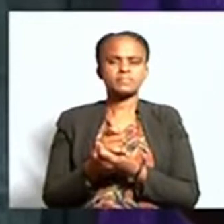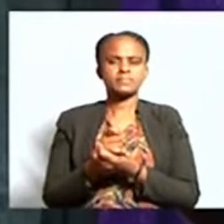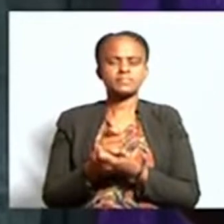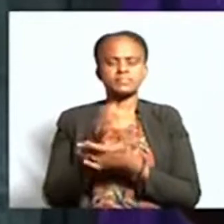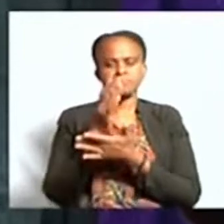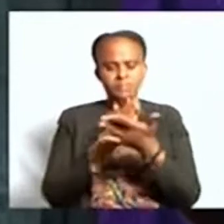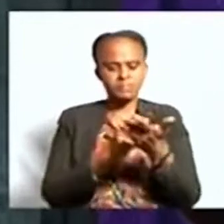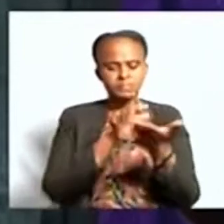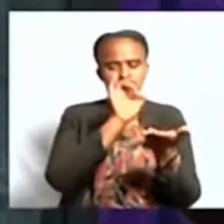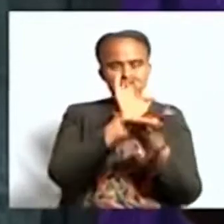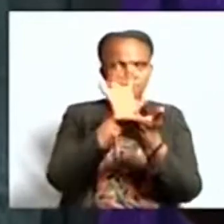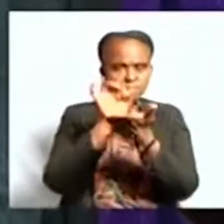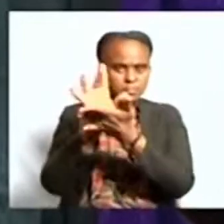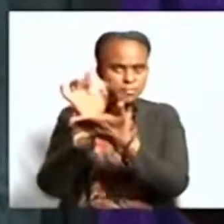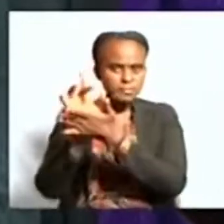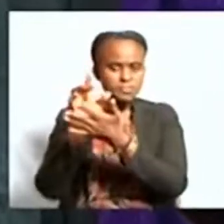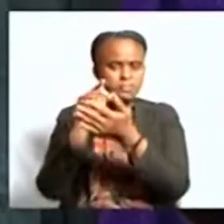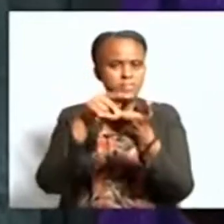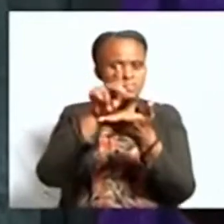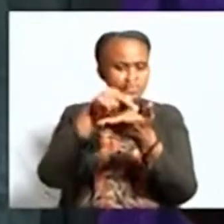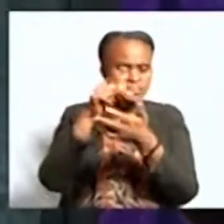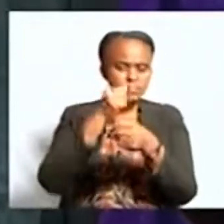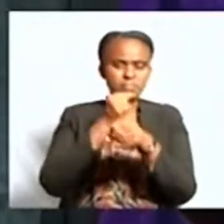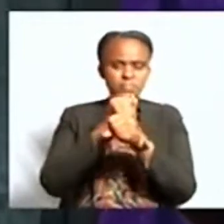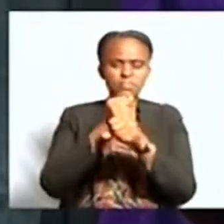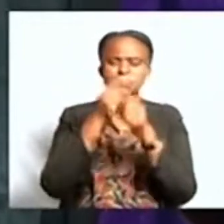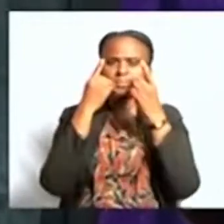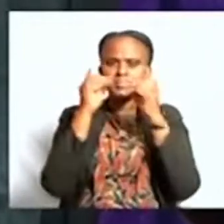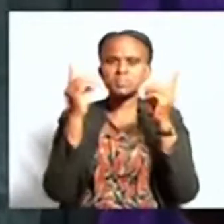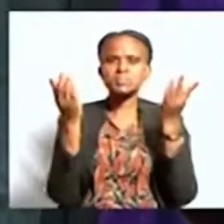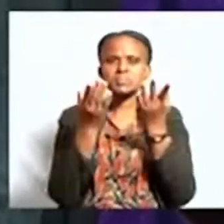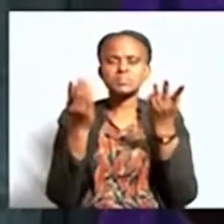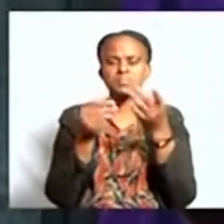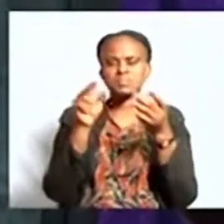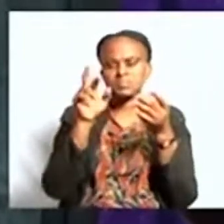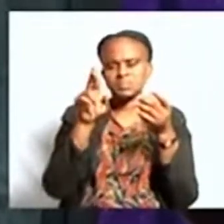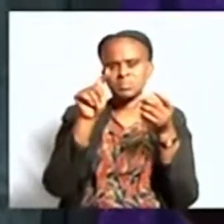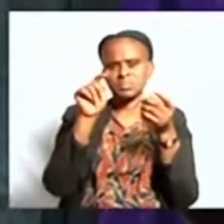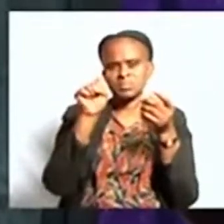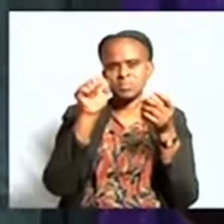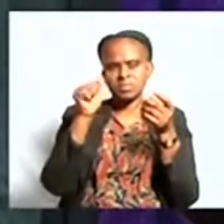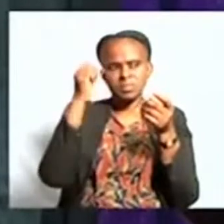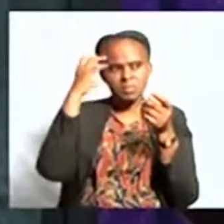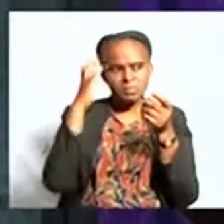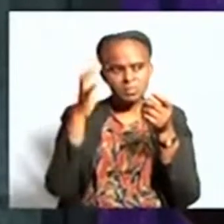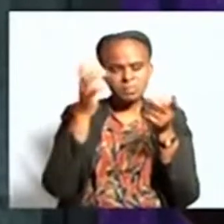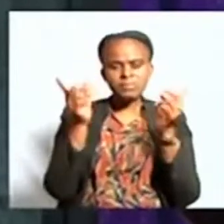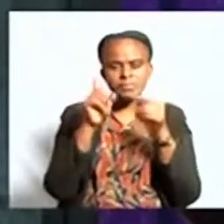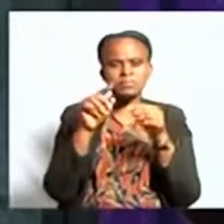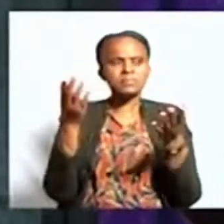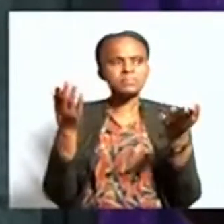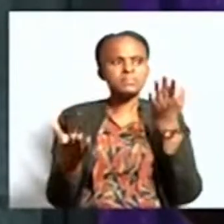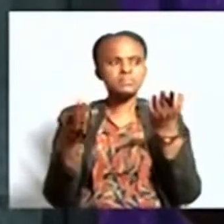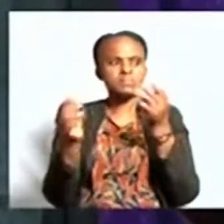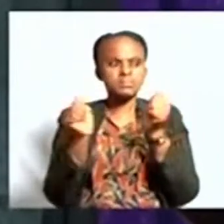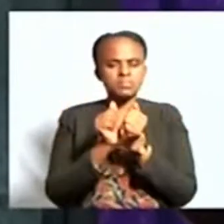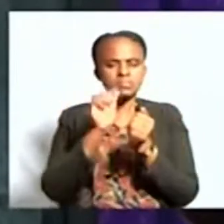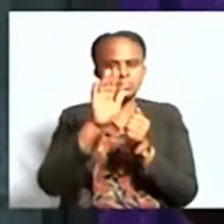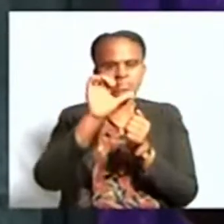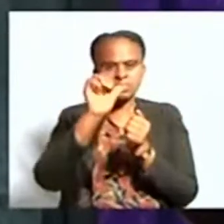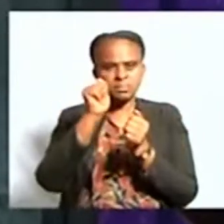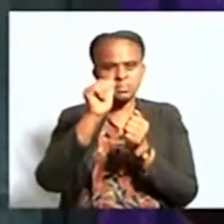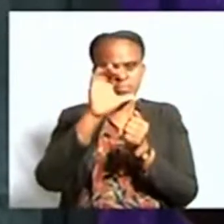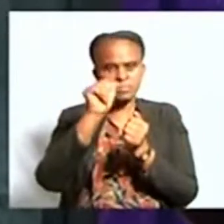Some cash payments made by the clients were not declared by the RATSA officer when compared to the cash lodgement